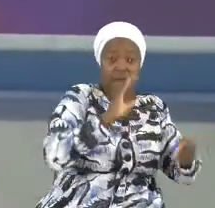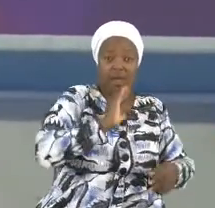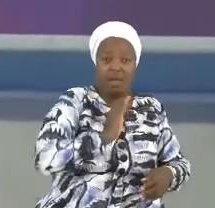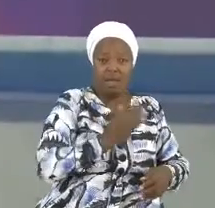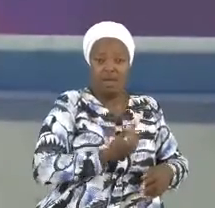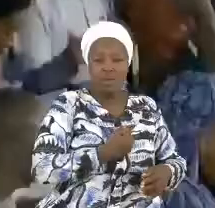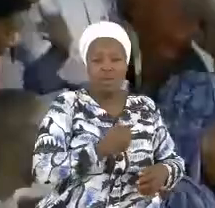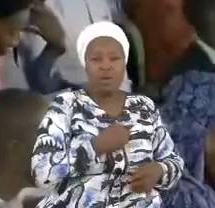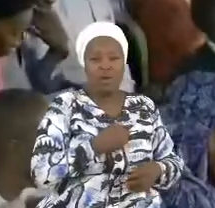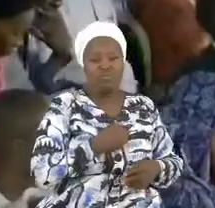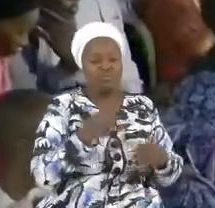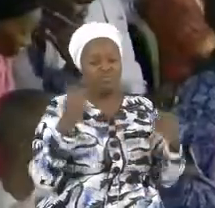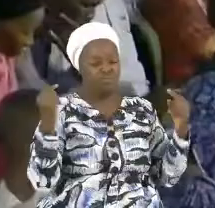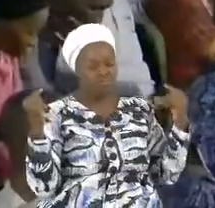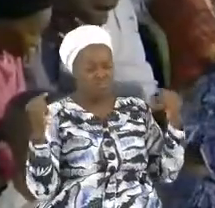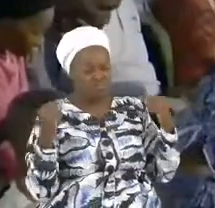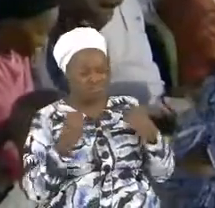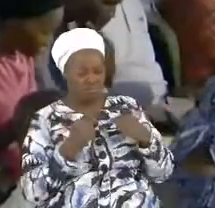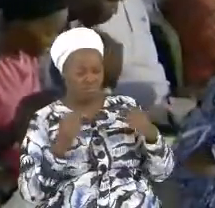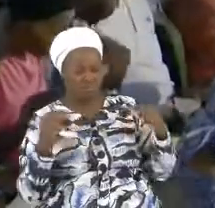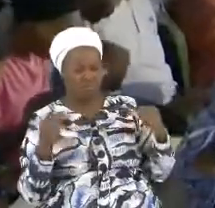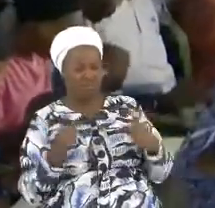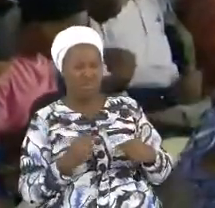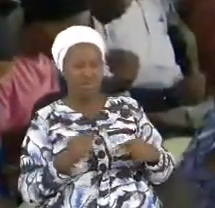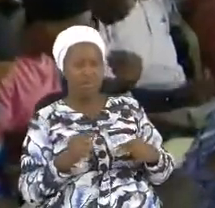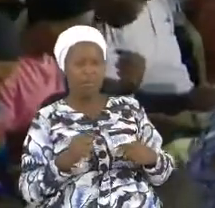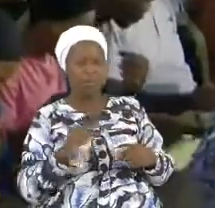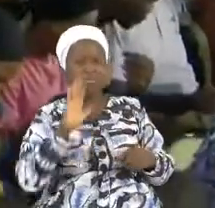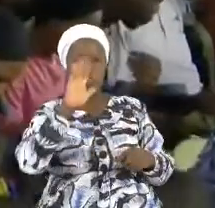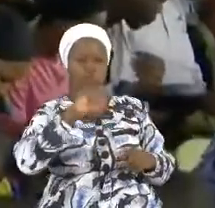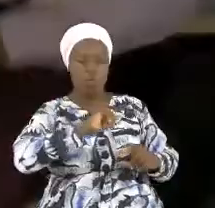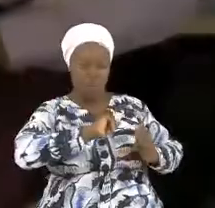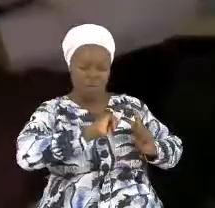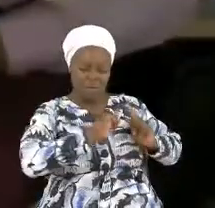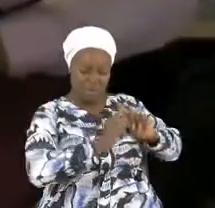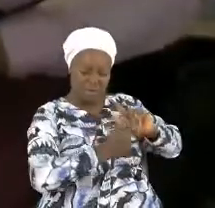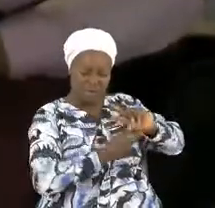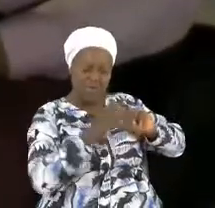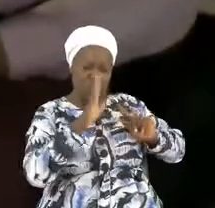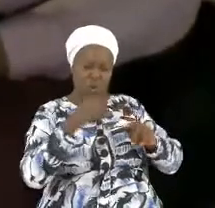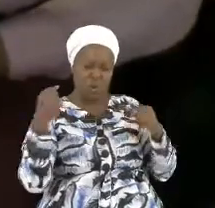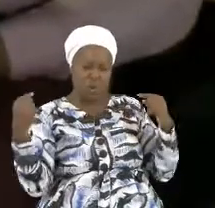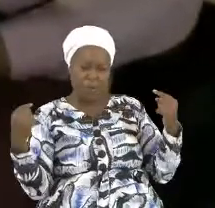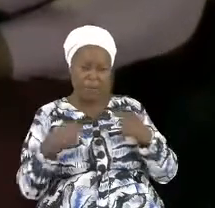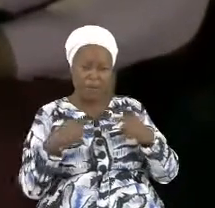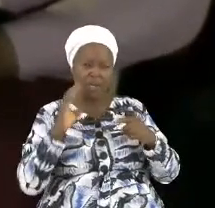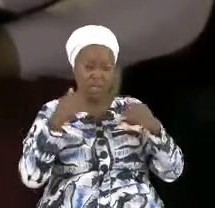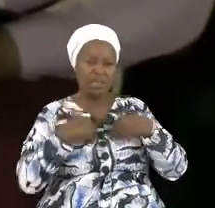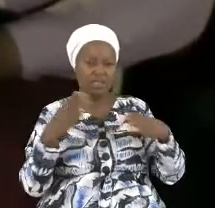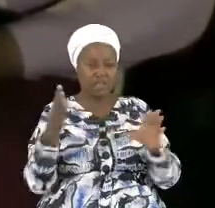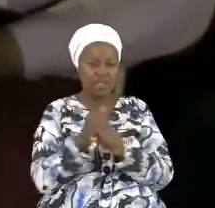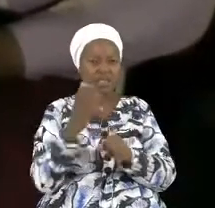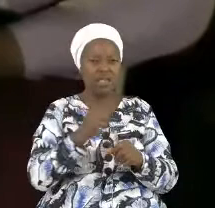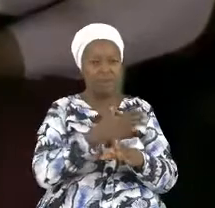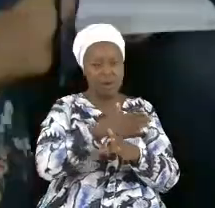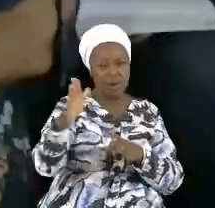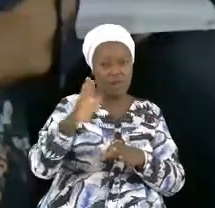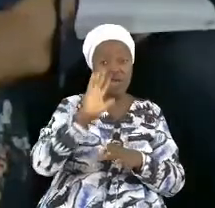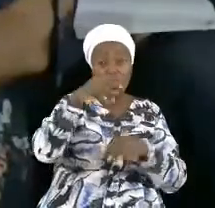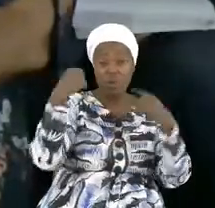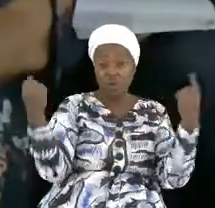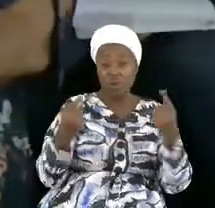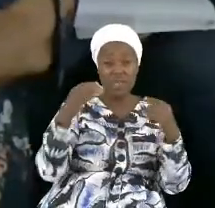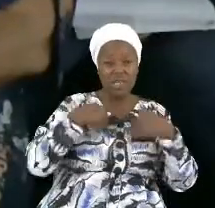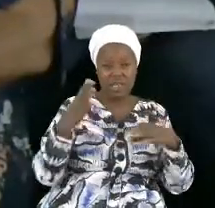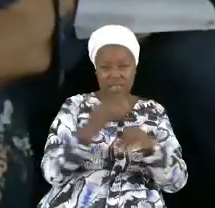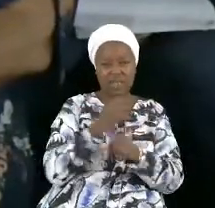Yeah. Your grief, he has carried away. Yeah. Your sin, he has carried away.